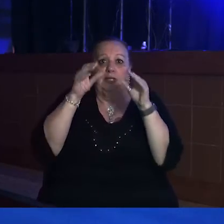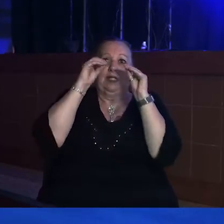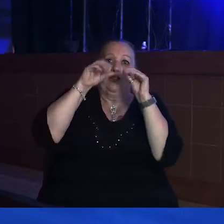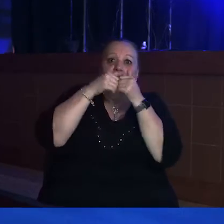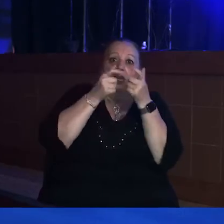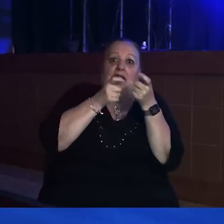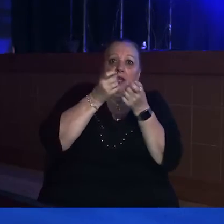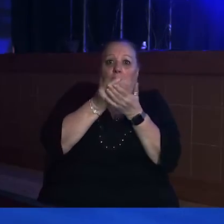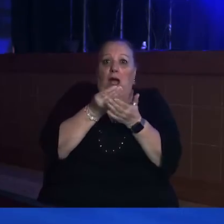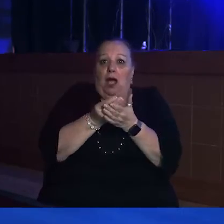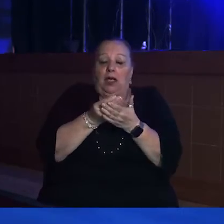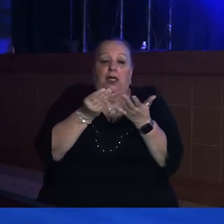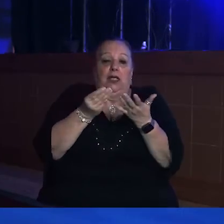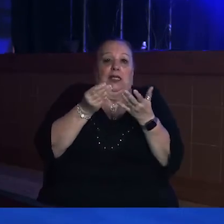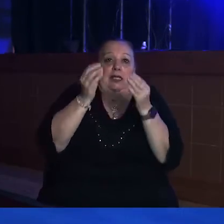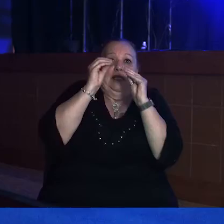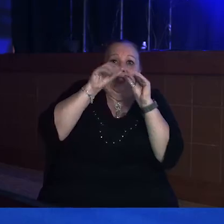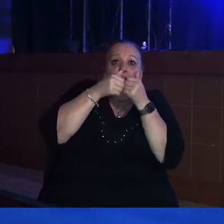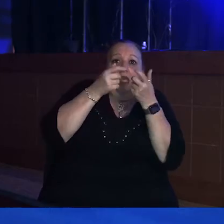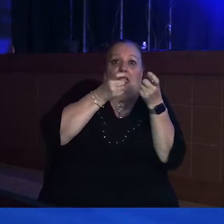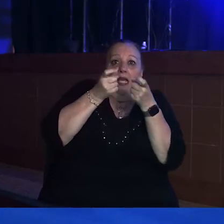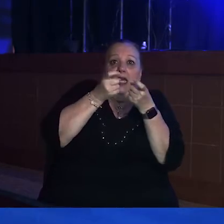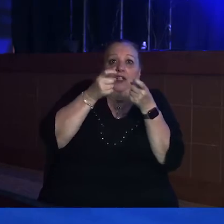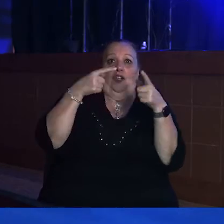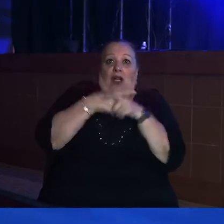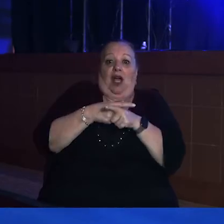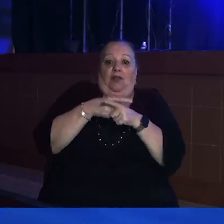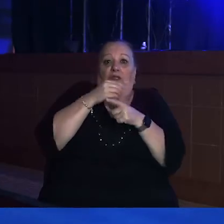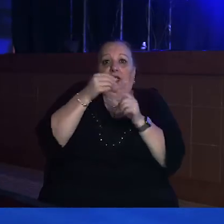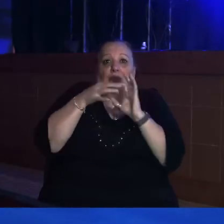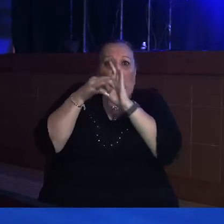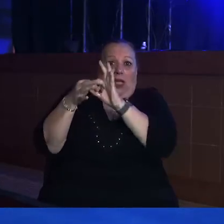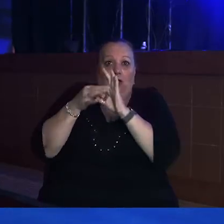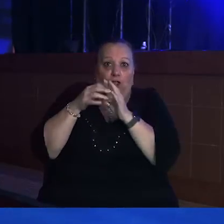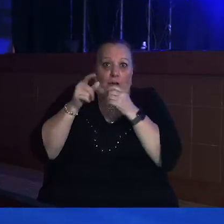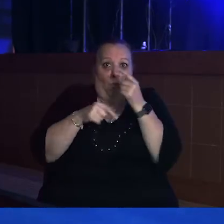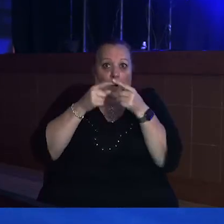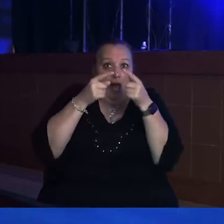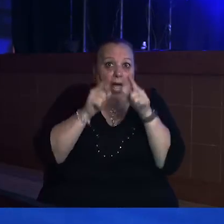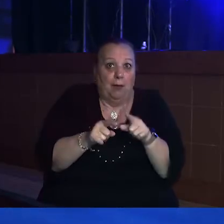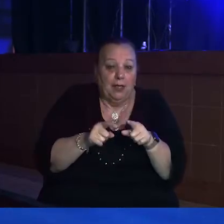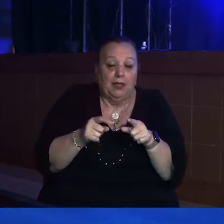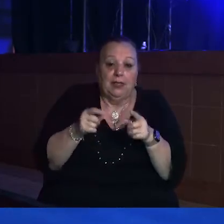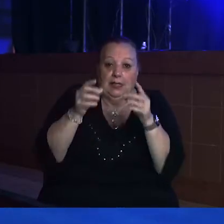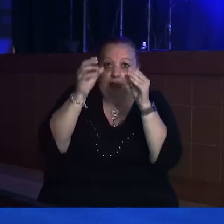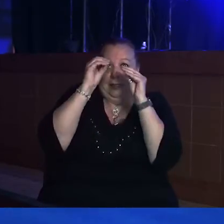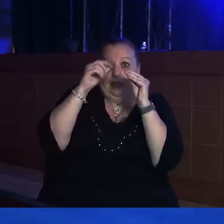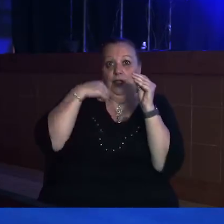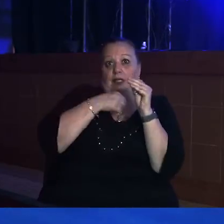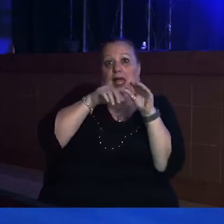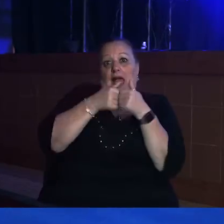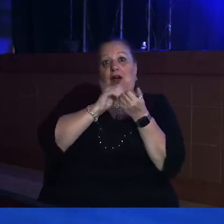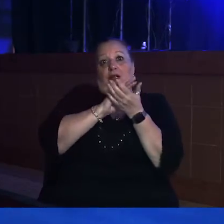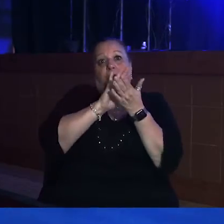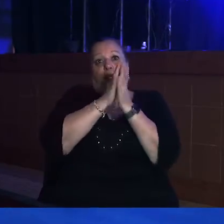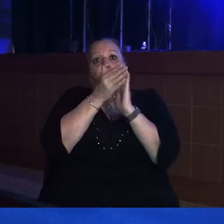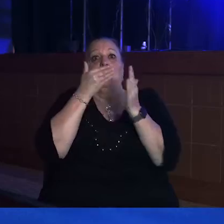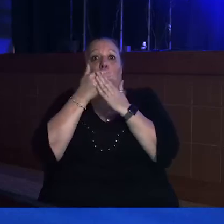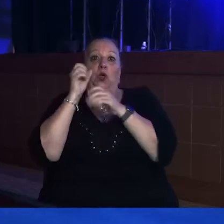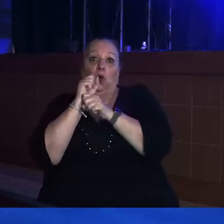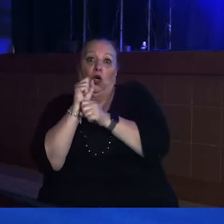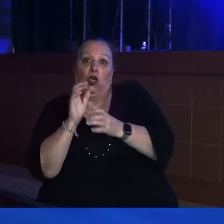It tells us how to handle conflict in relationship when it comes. It tells us how to, you know, be a good employee or a good